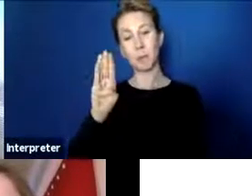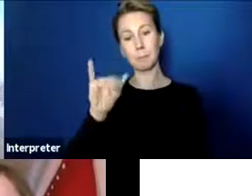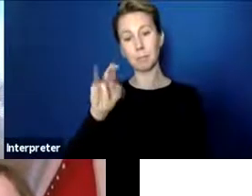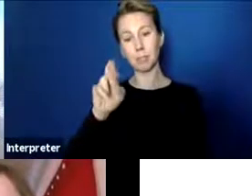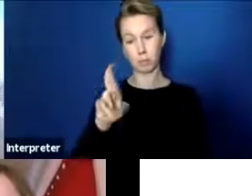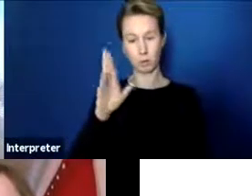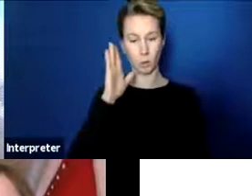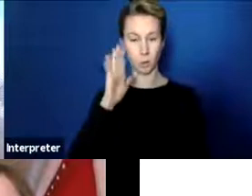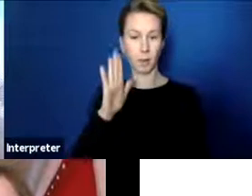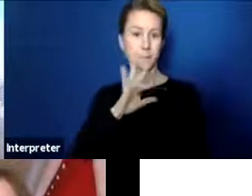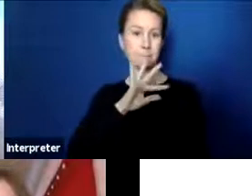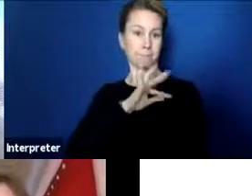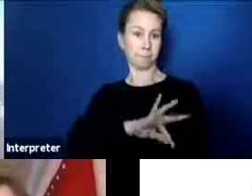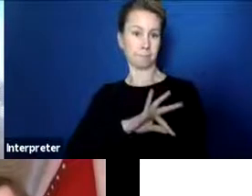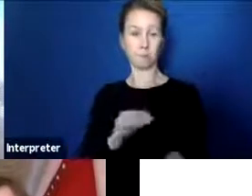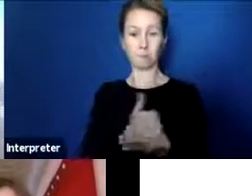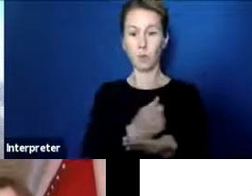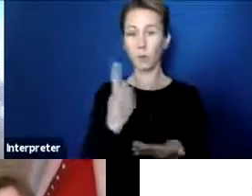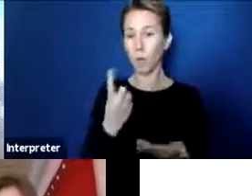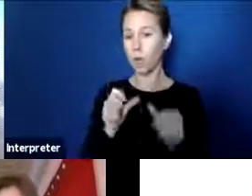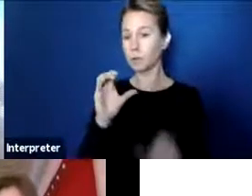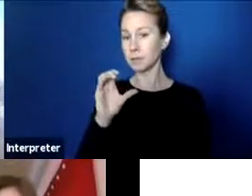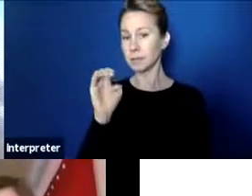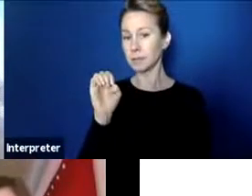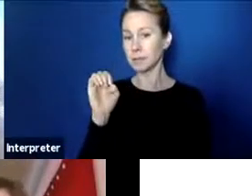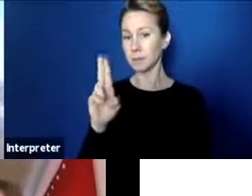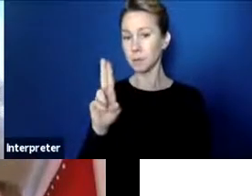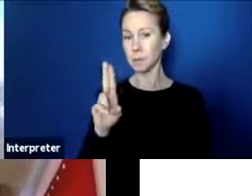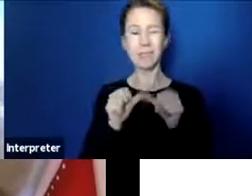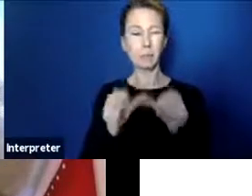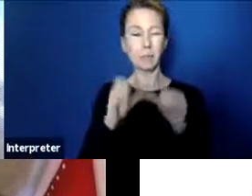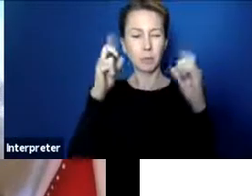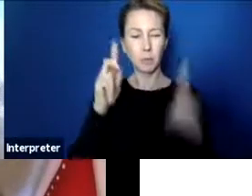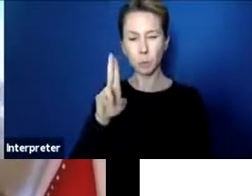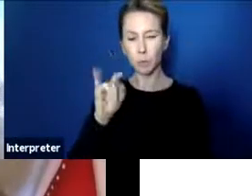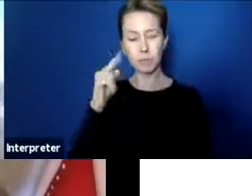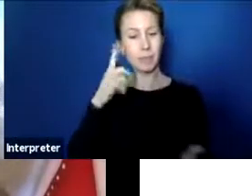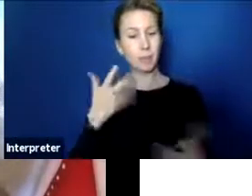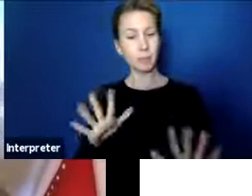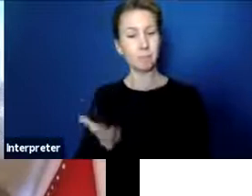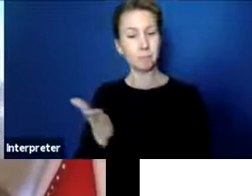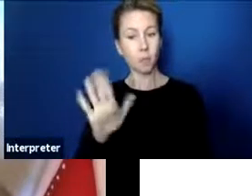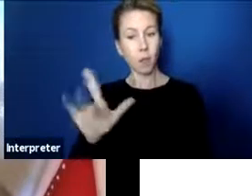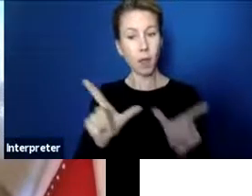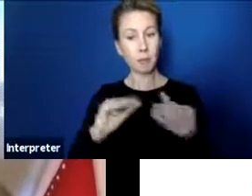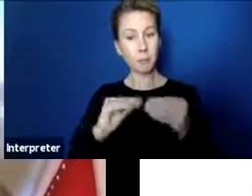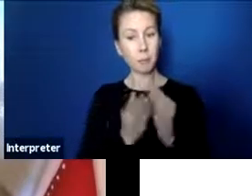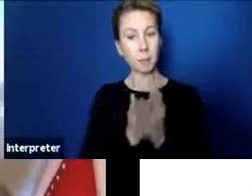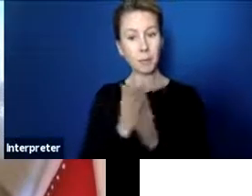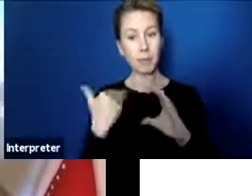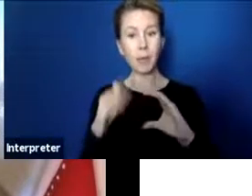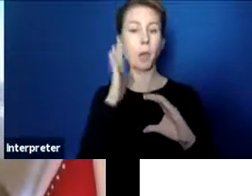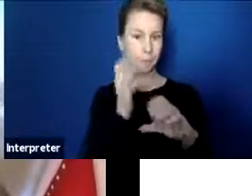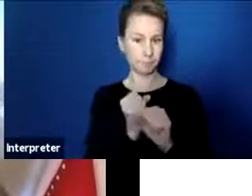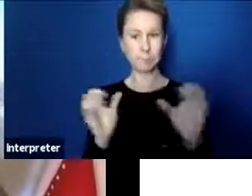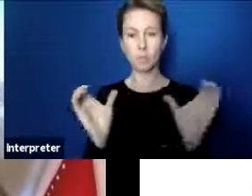exciting. If this was in person, there would probably be only standing room. So this is exciting. The